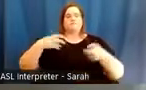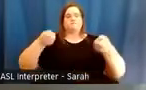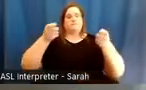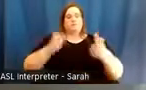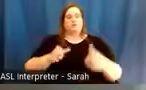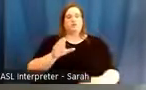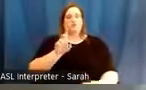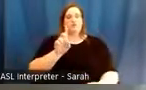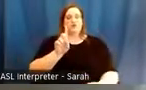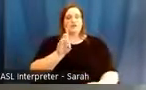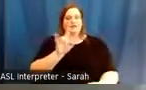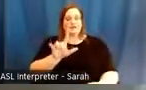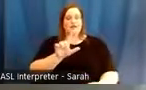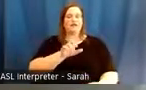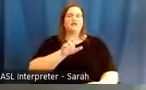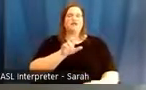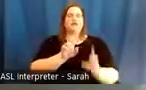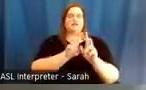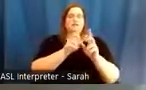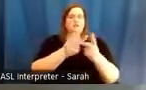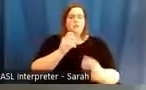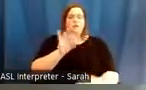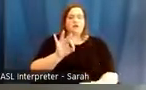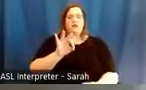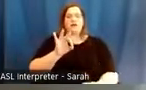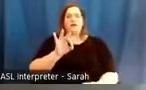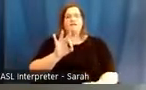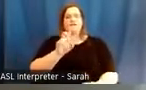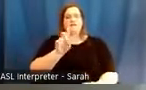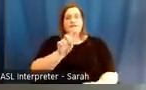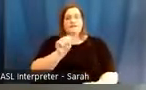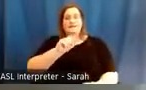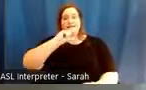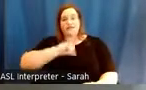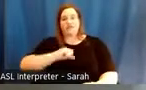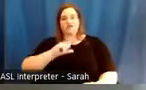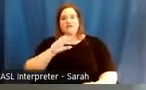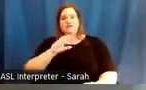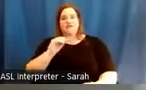of Disabilities, Aging, and Independent Living. I am